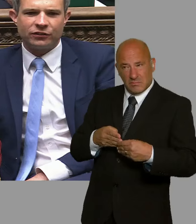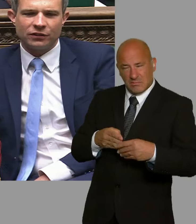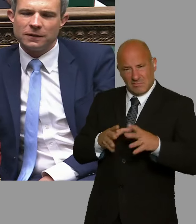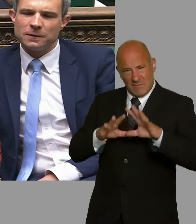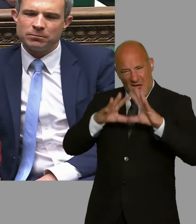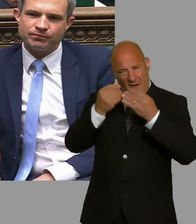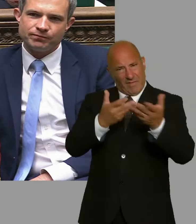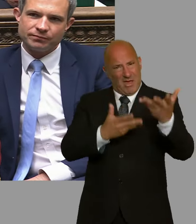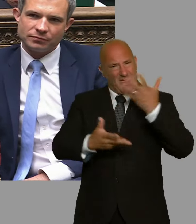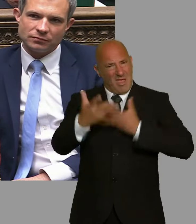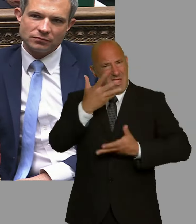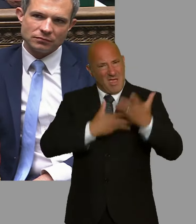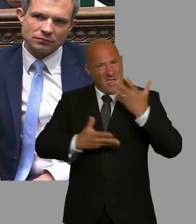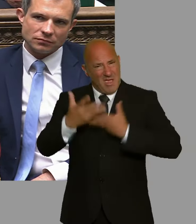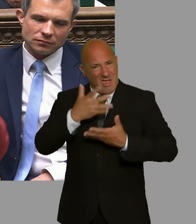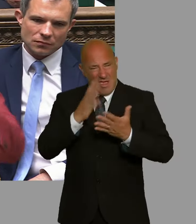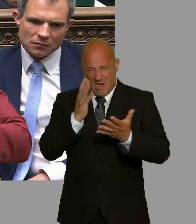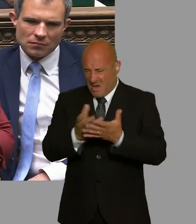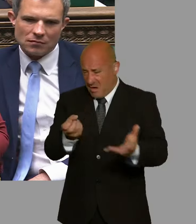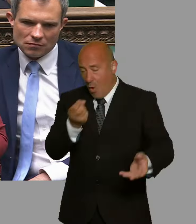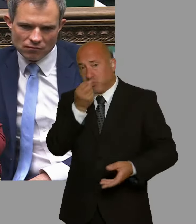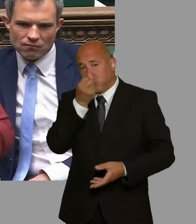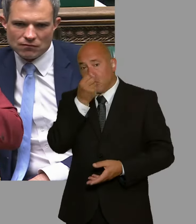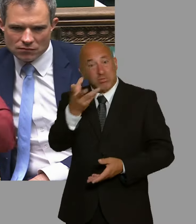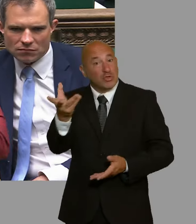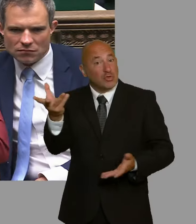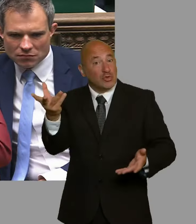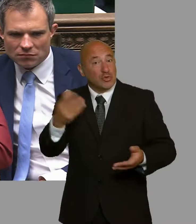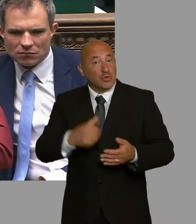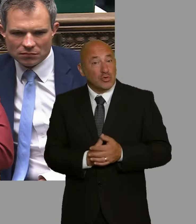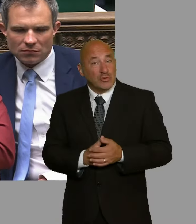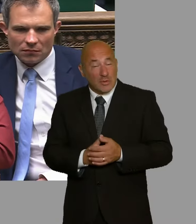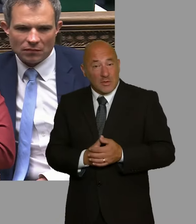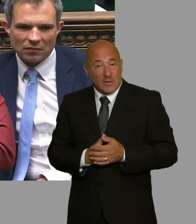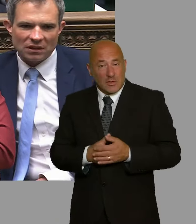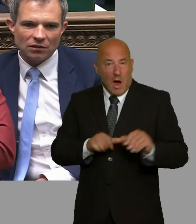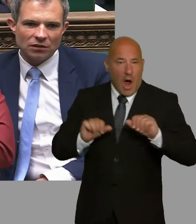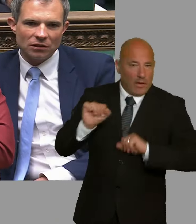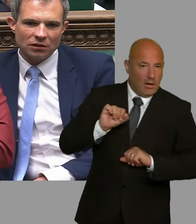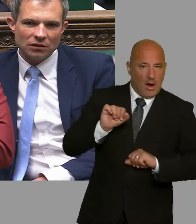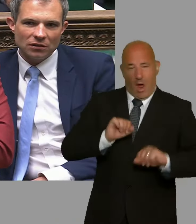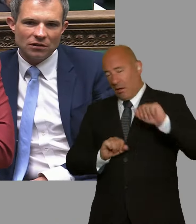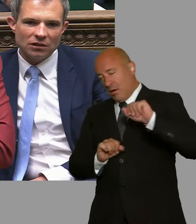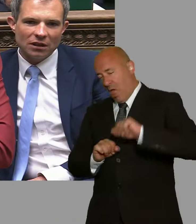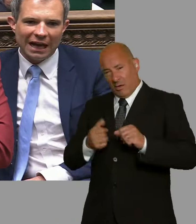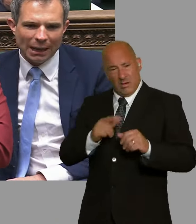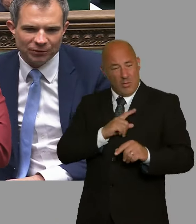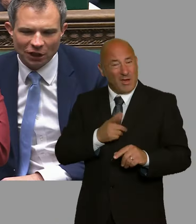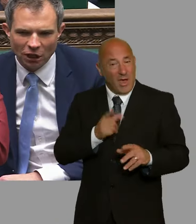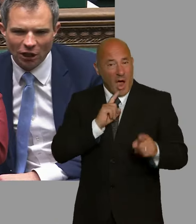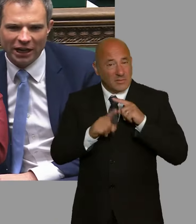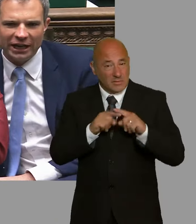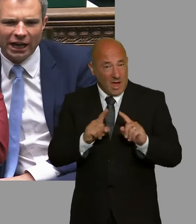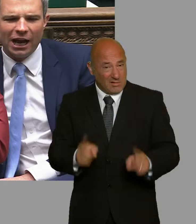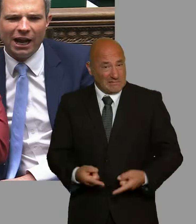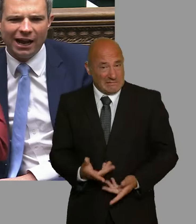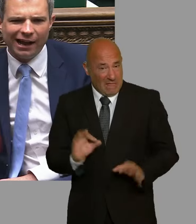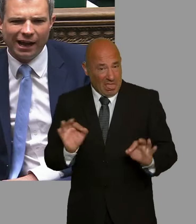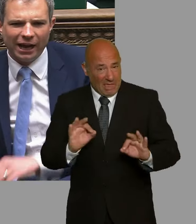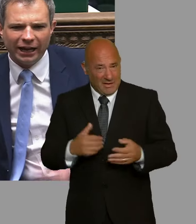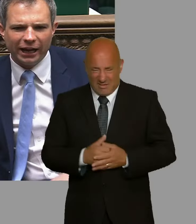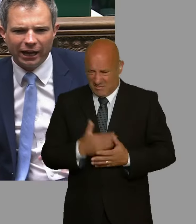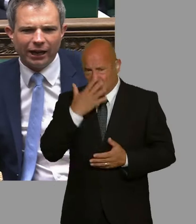asked him, Mr. Speaker, about the two-child benefit cap. He's talking about the Kremlin. He's saying everything he can to distract from the mess he is making of our